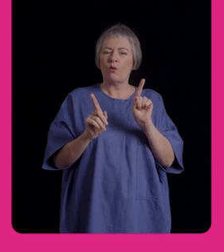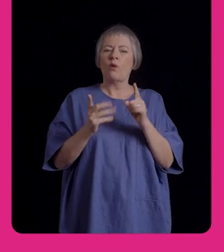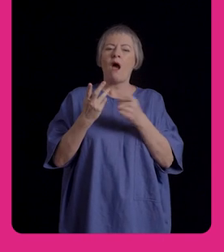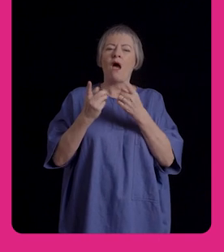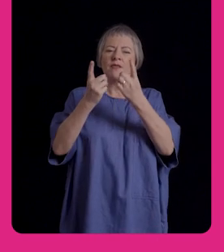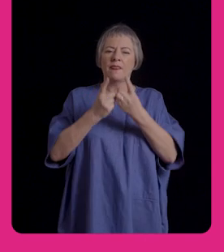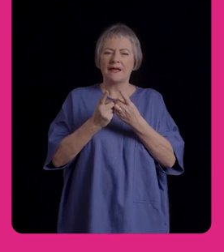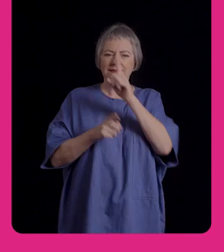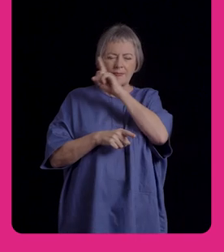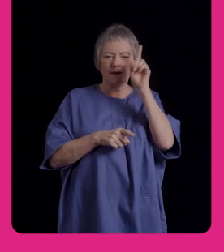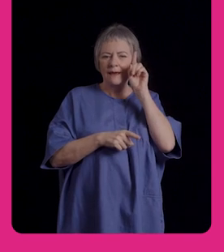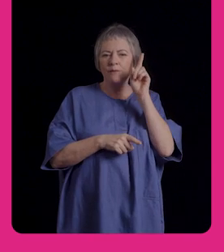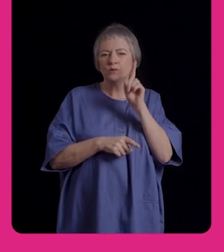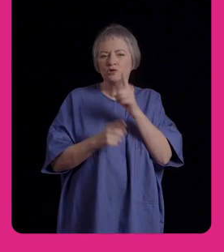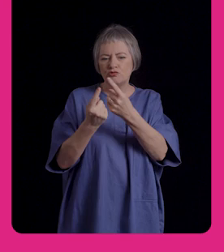room.